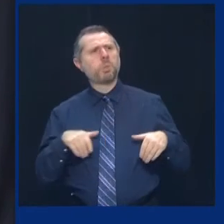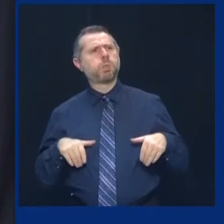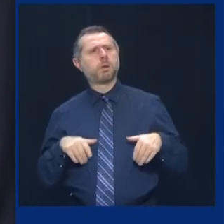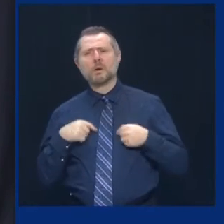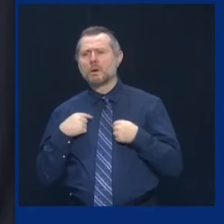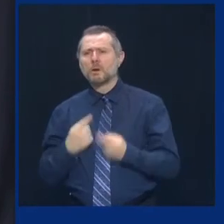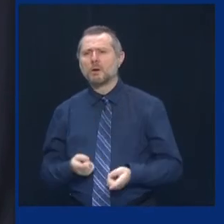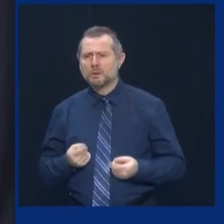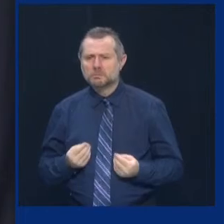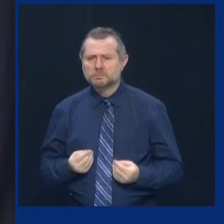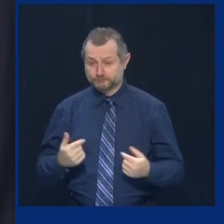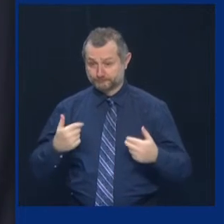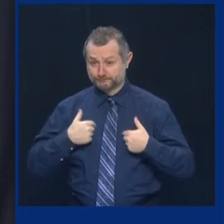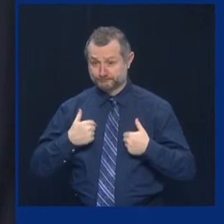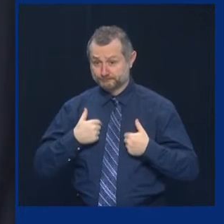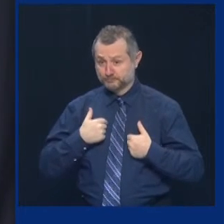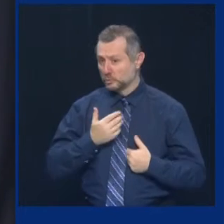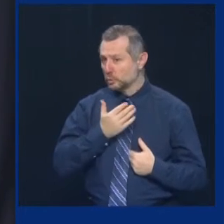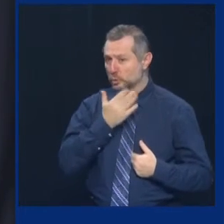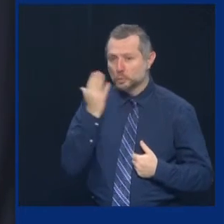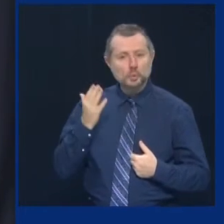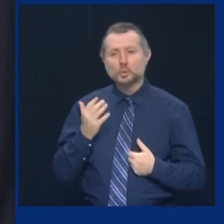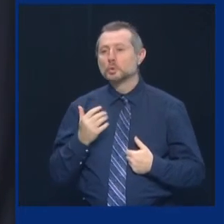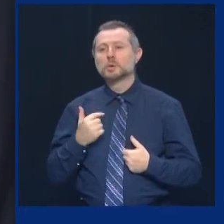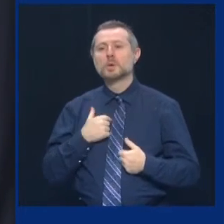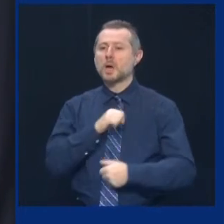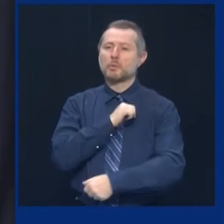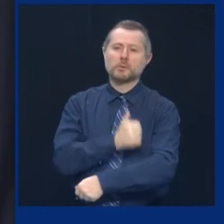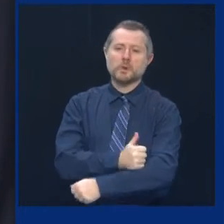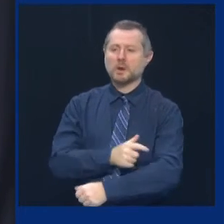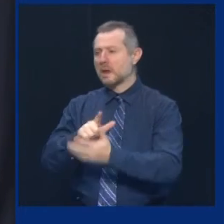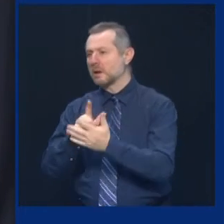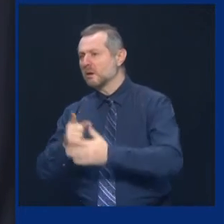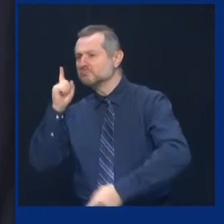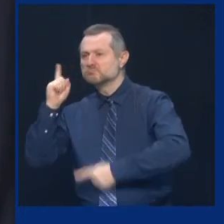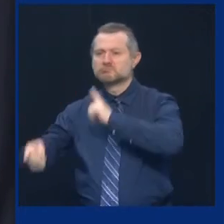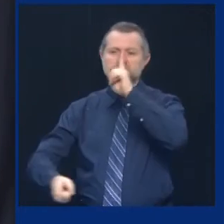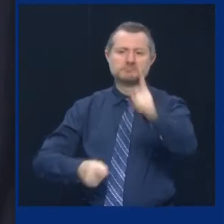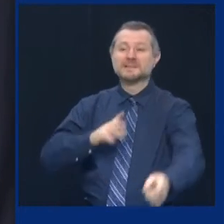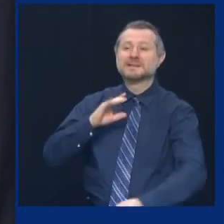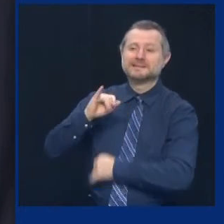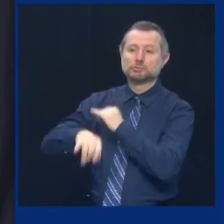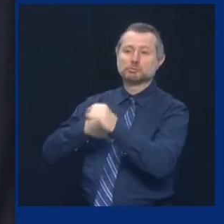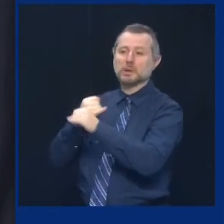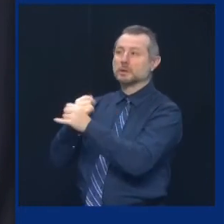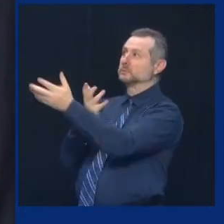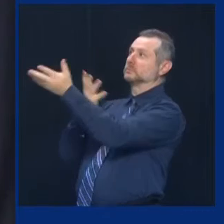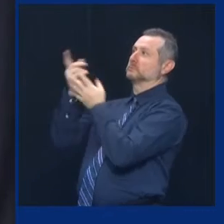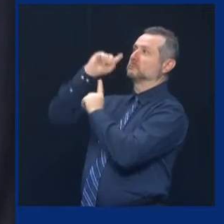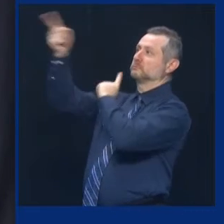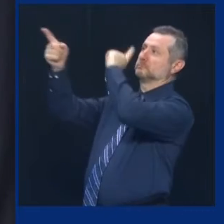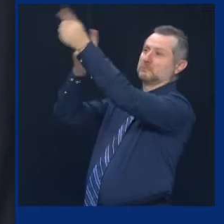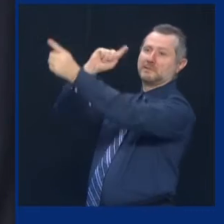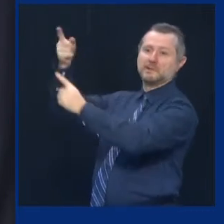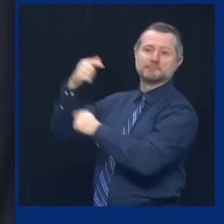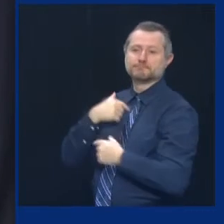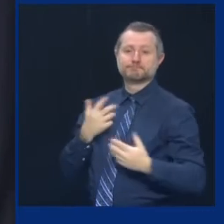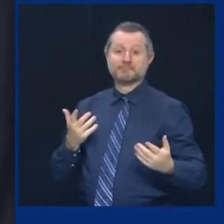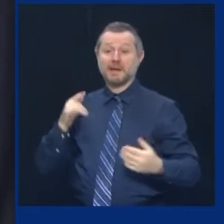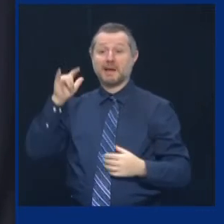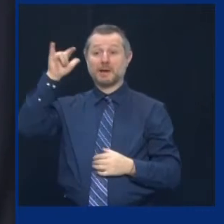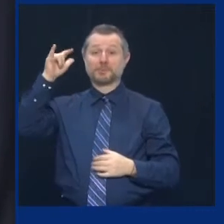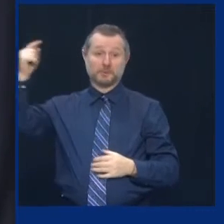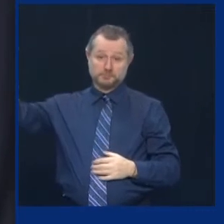I have no legal authority on international travel. When a plane lands at an